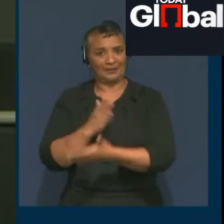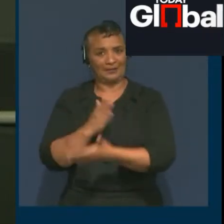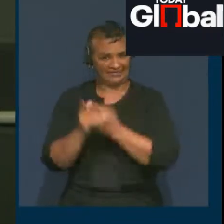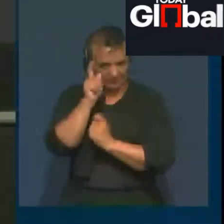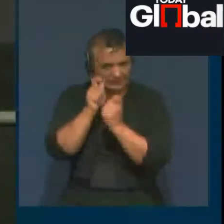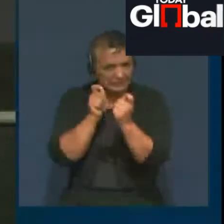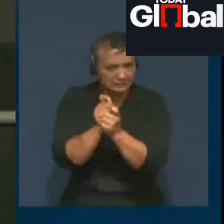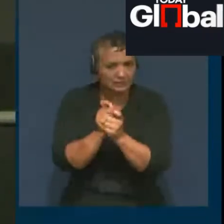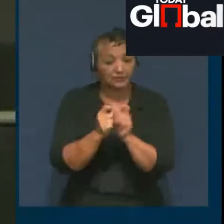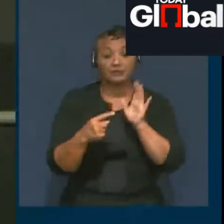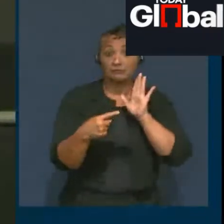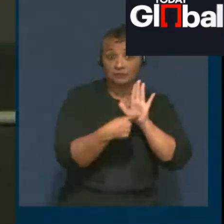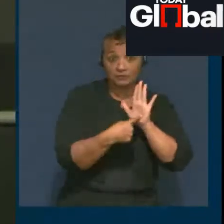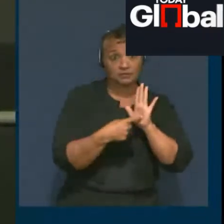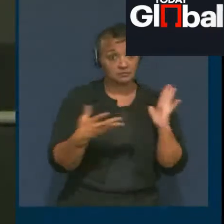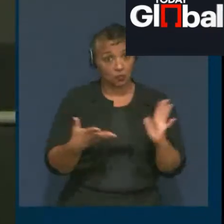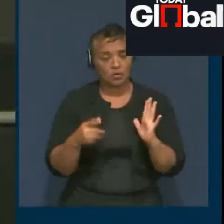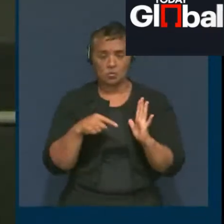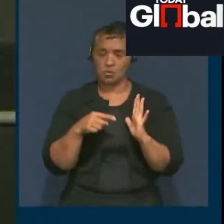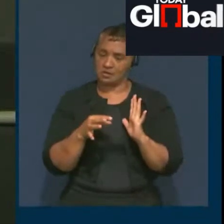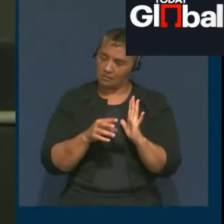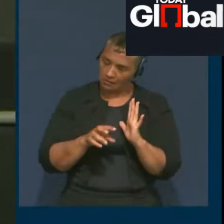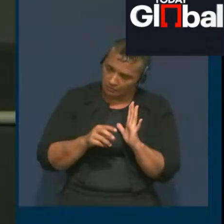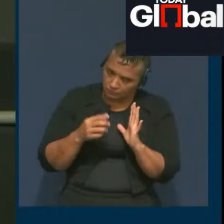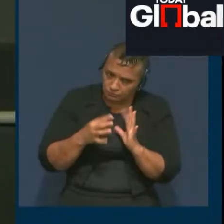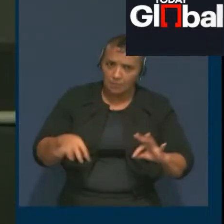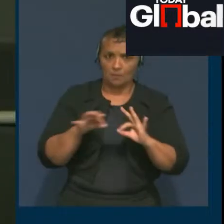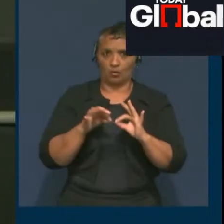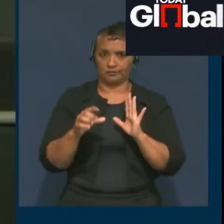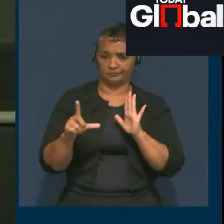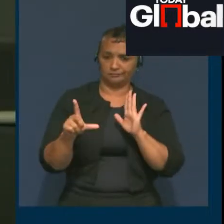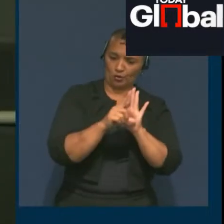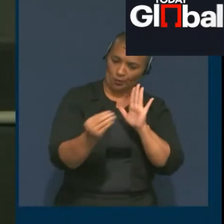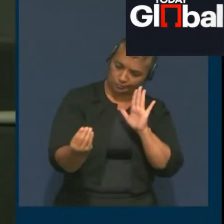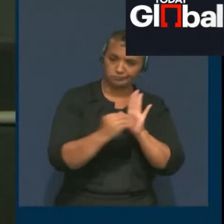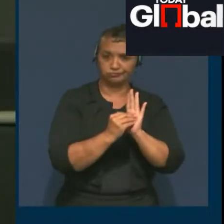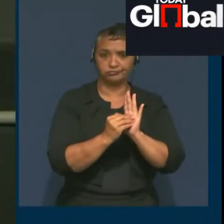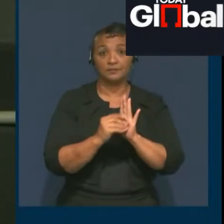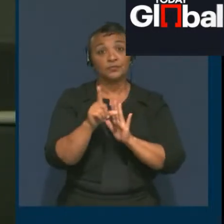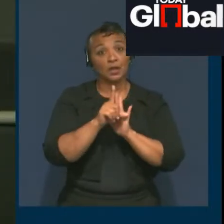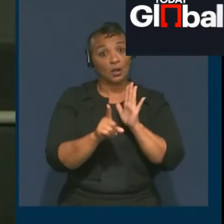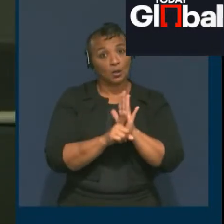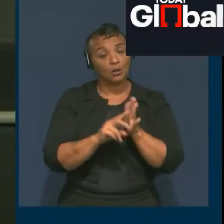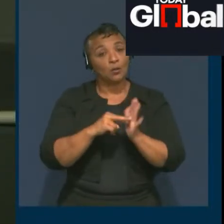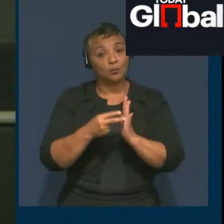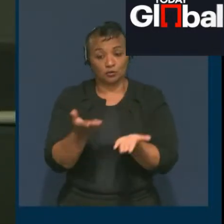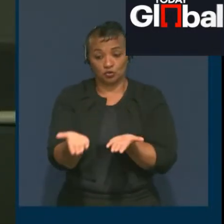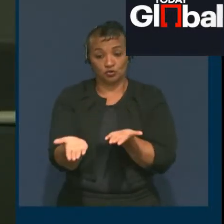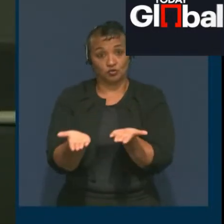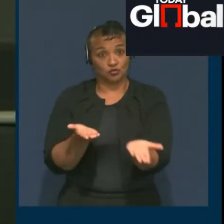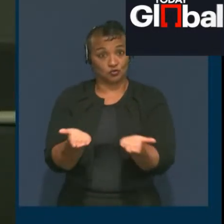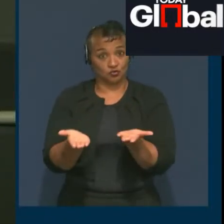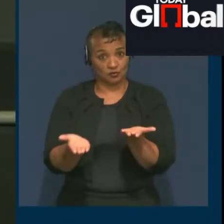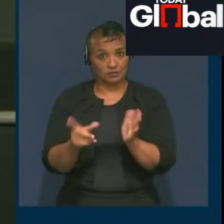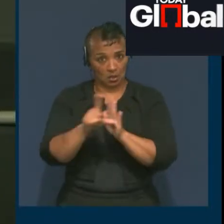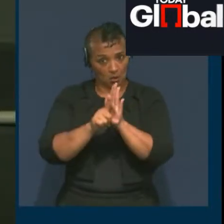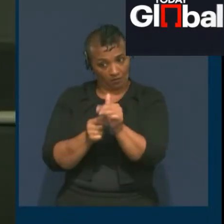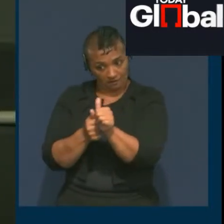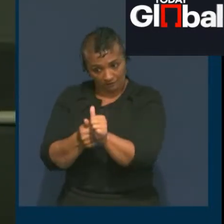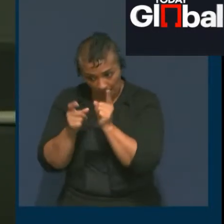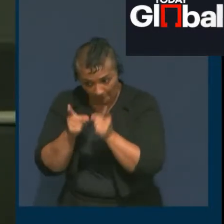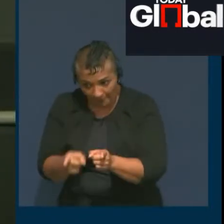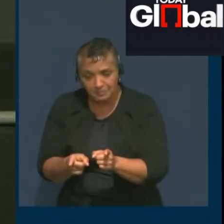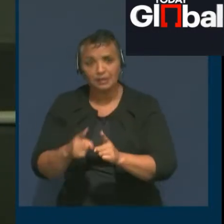an important leap in the national system. The law is not limited to regulating services. It enshrines an